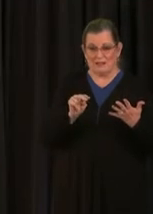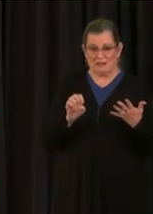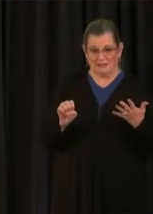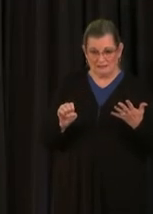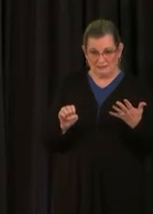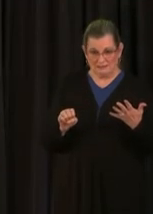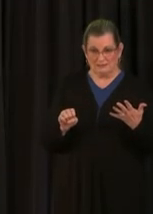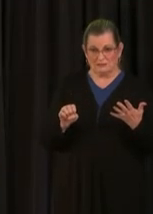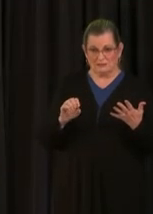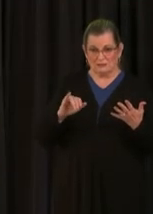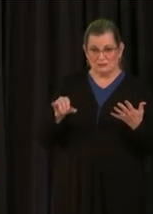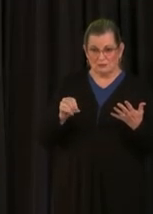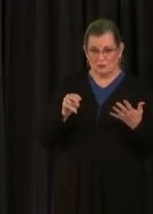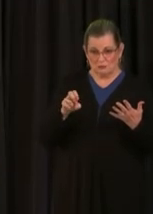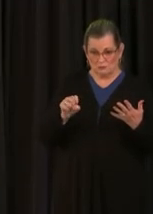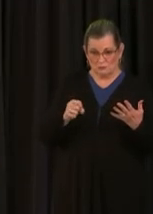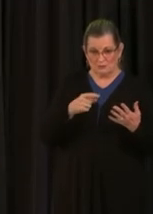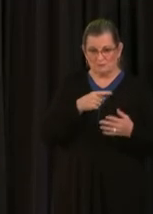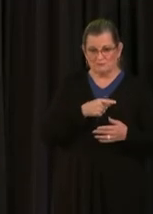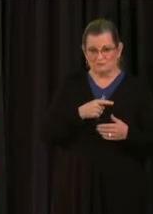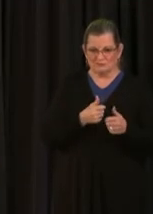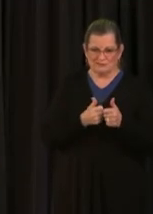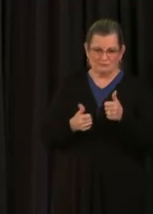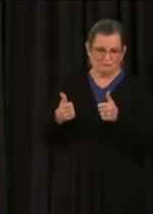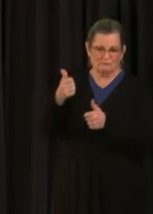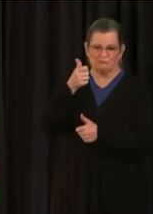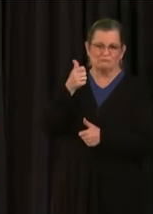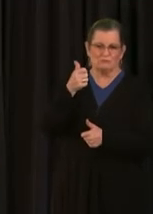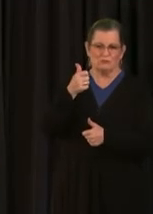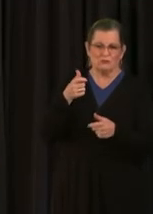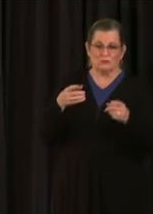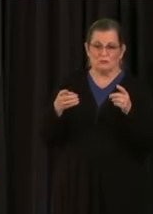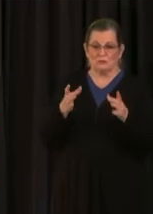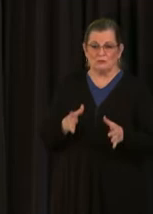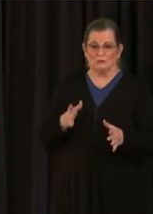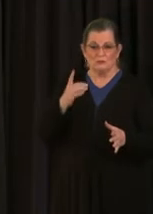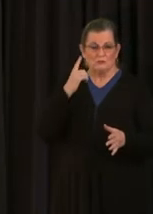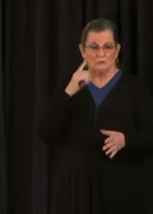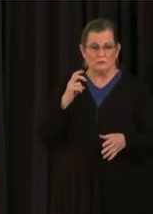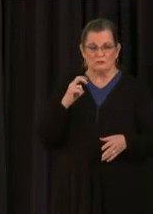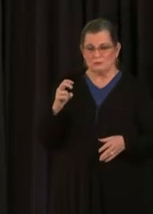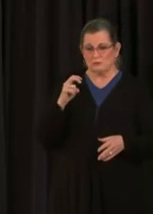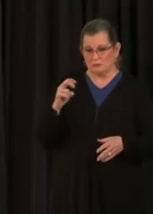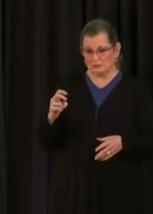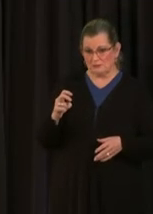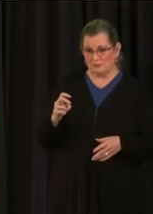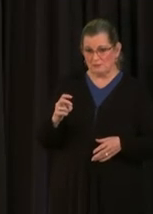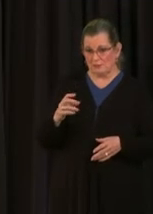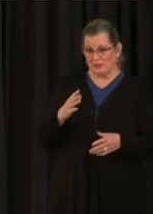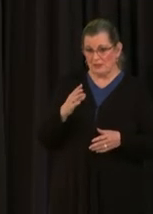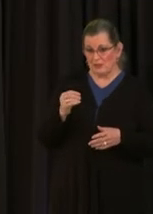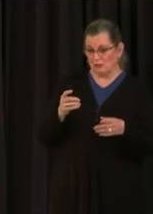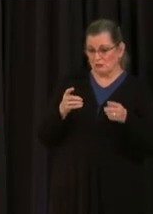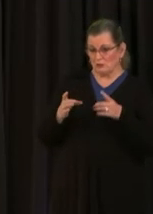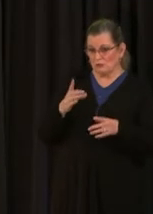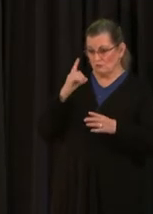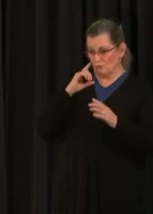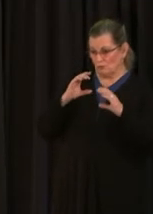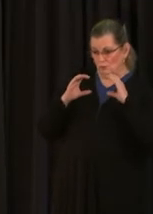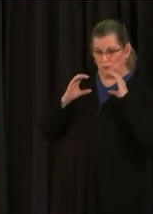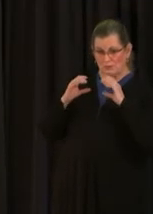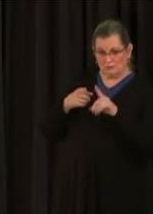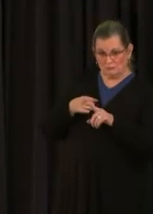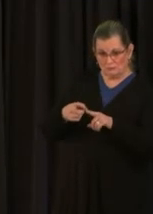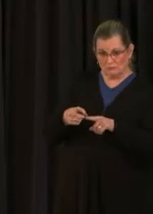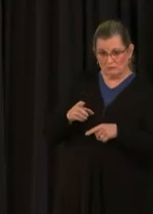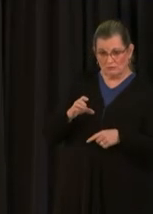we have from the Deputy Mayor Office of Education, Laura Harding. So as you can see, we have a full slate